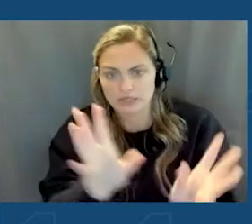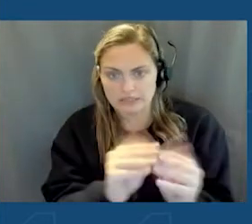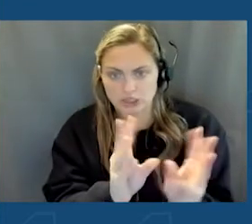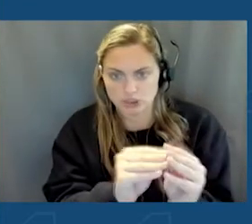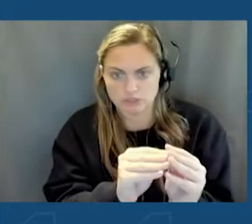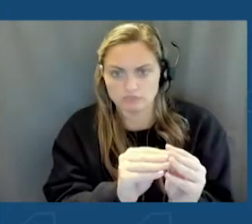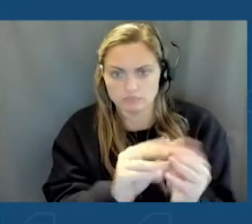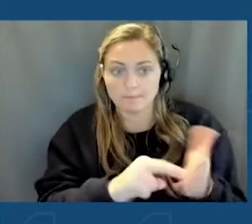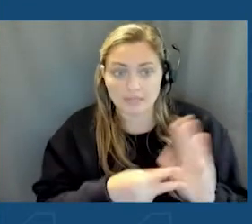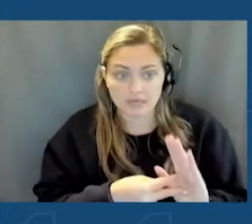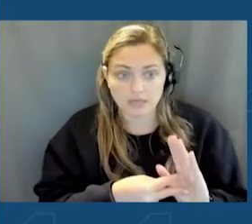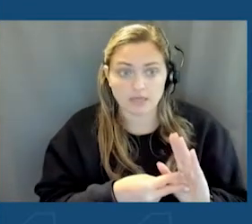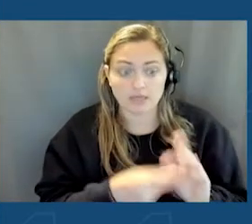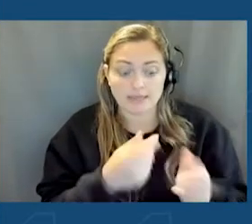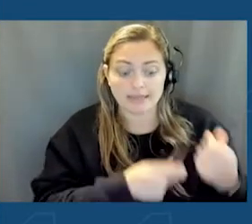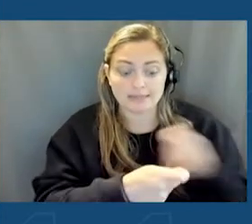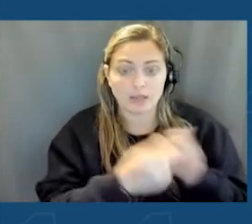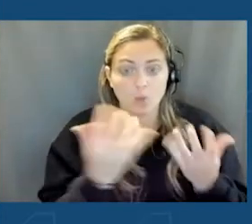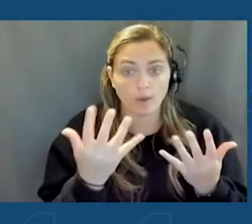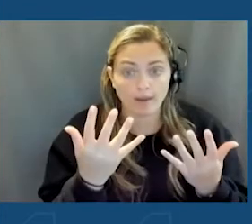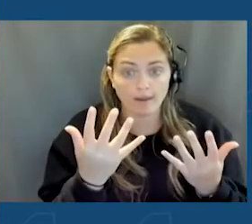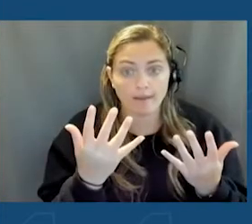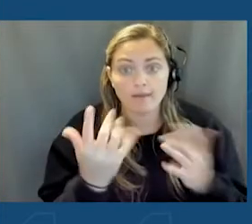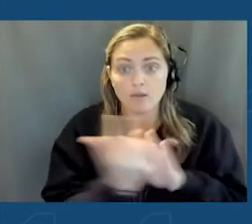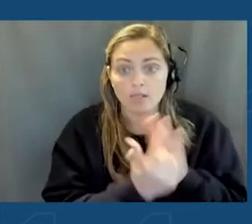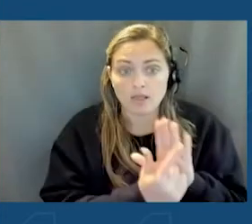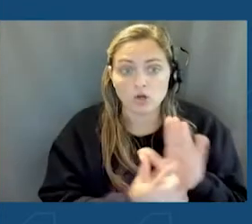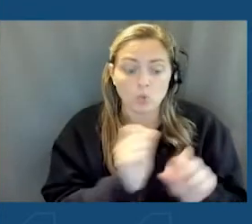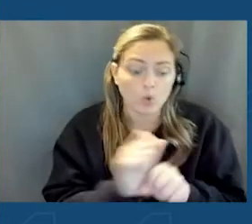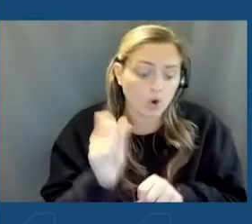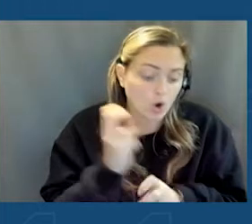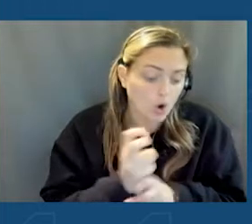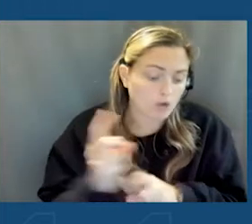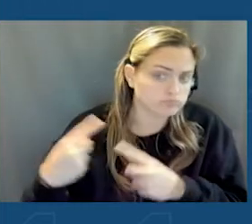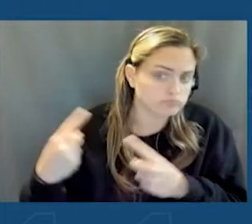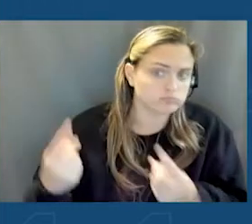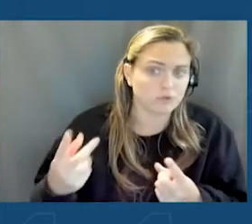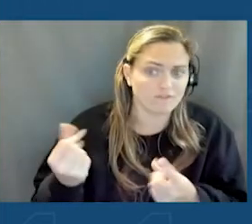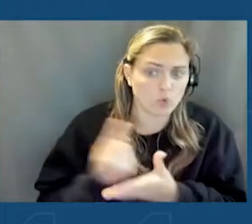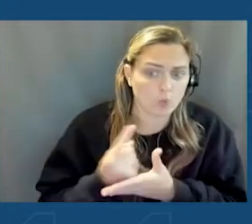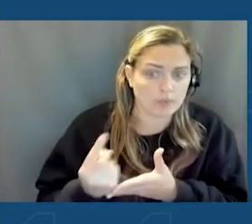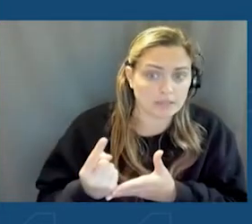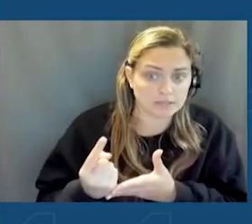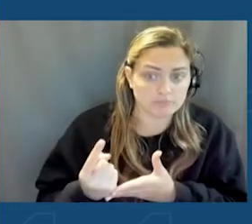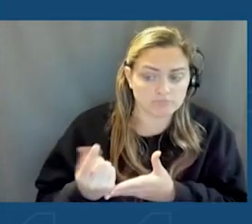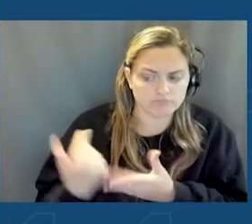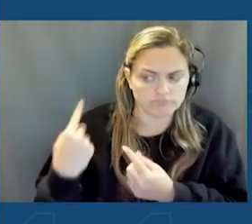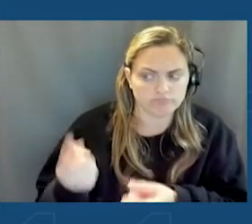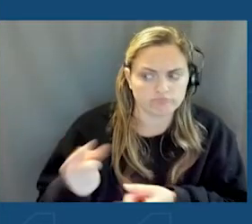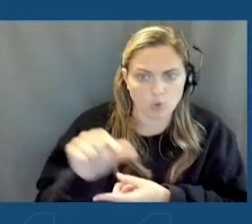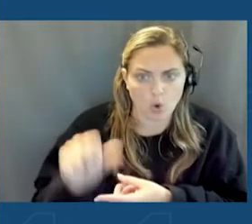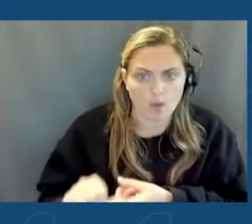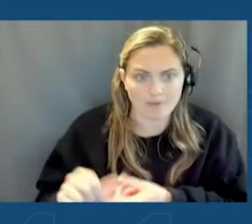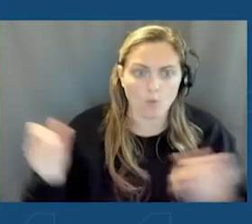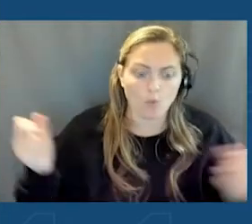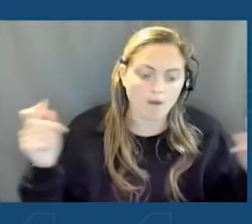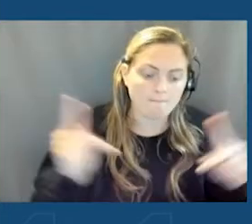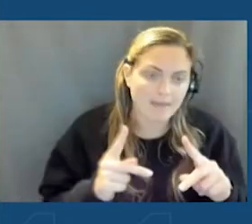meaning that instead of waiting till our legislators who worked so hard up until a couple weeks ago in Albany, that they're going to come back not